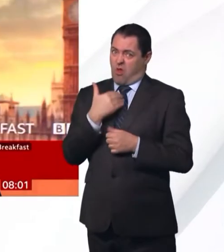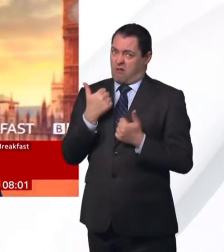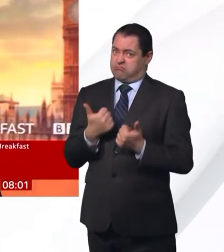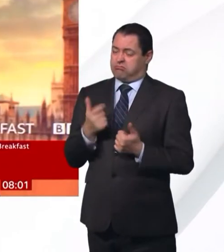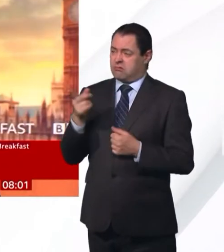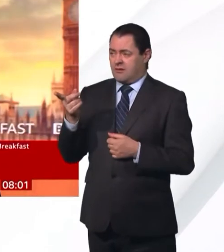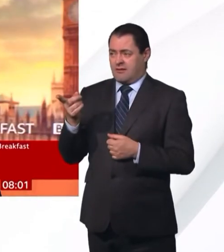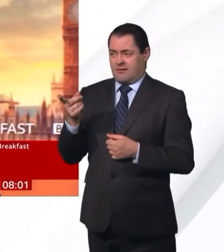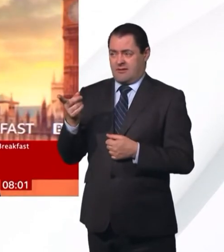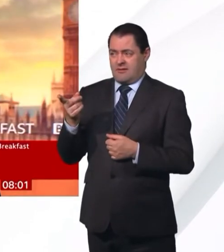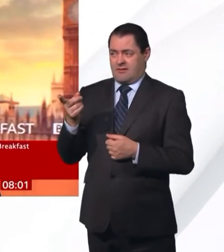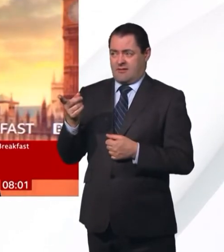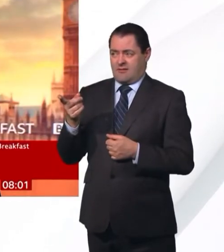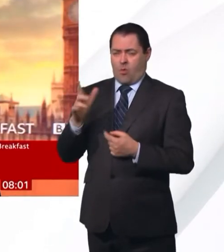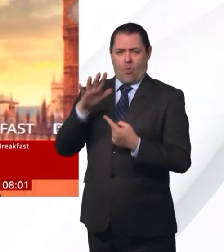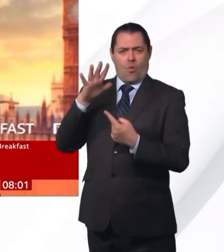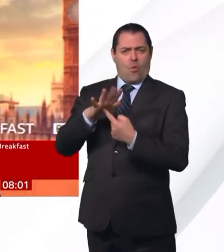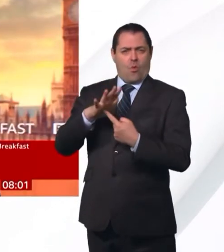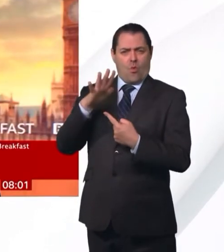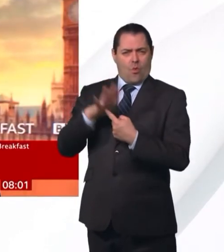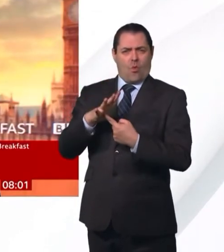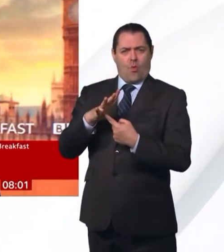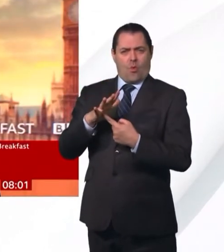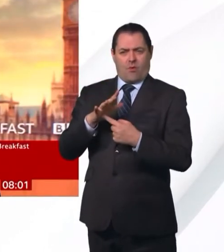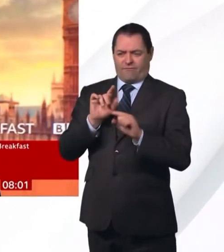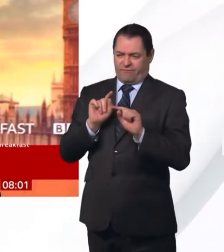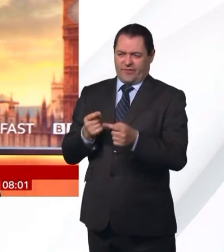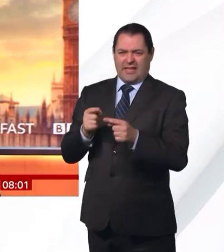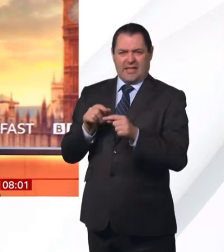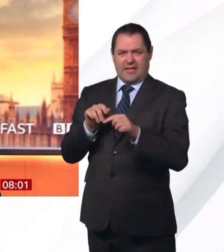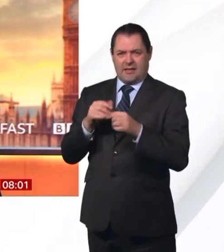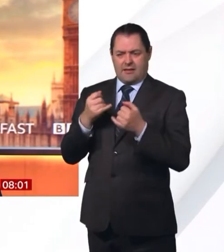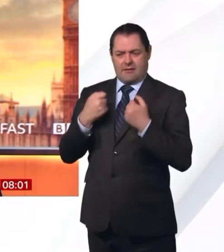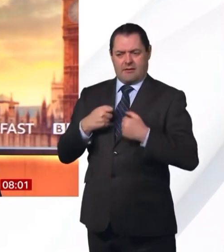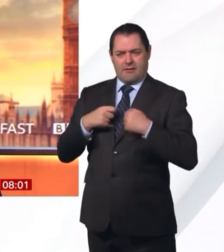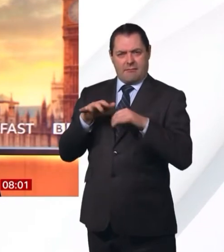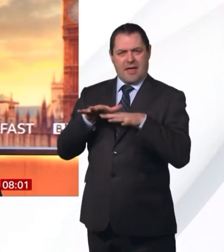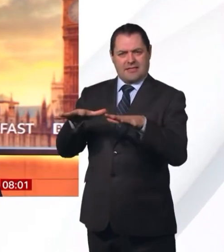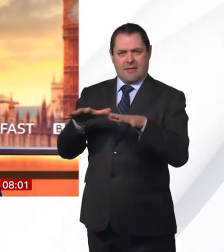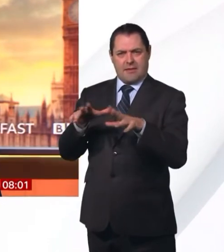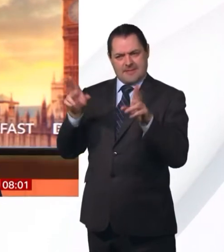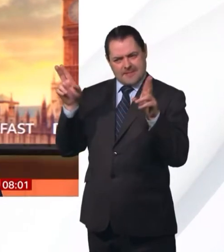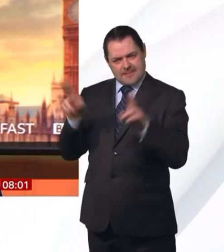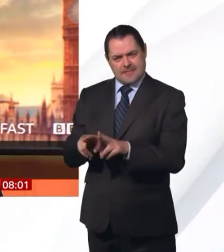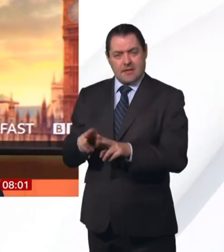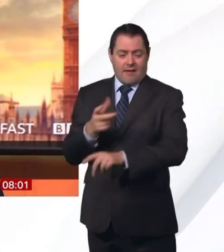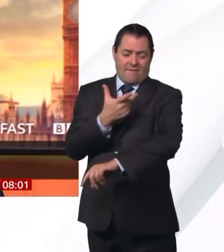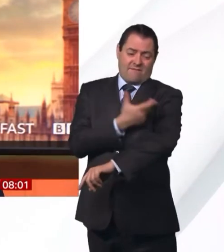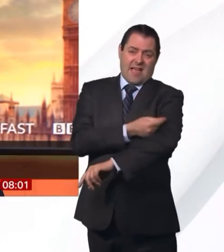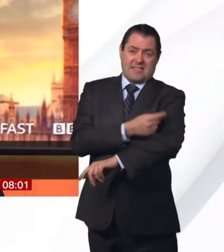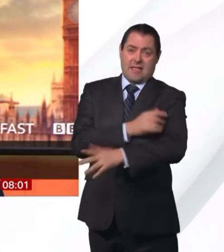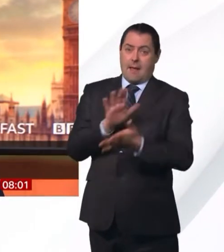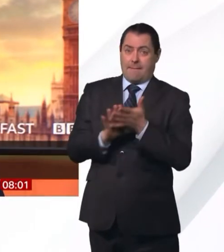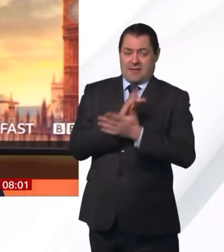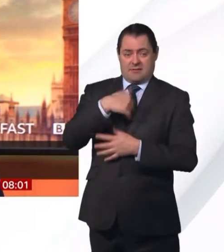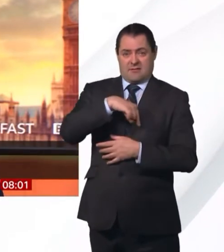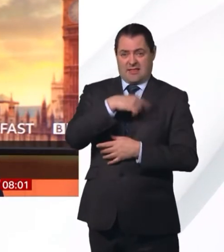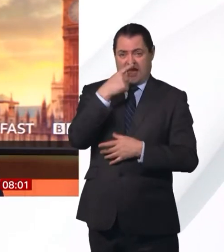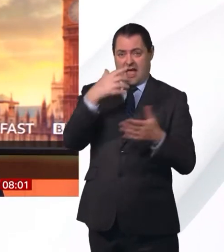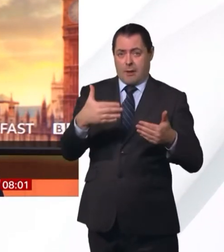This is a really significant moment in the fight against this pandemic because the vaccine is the way out. And